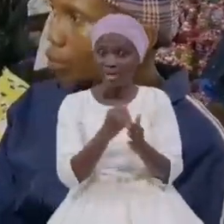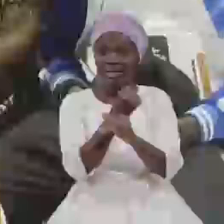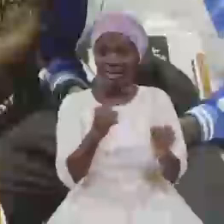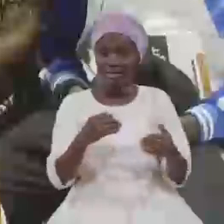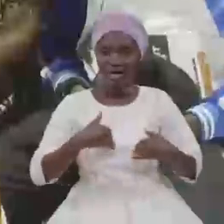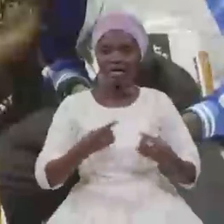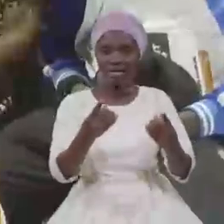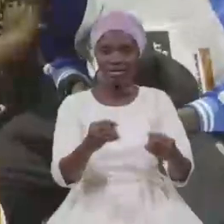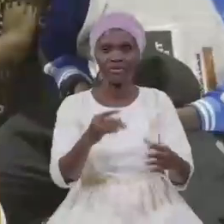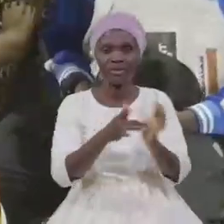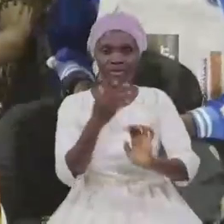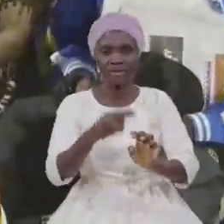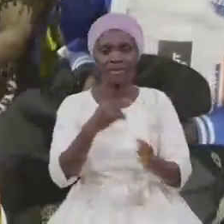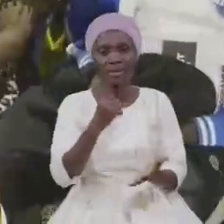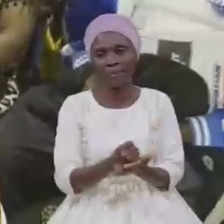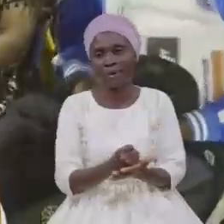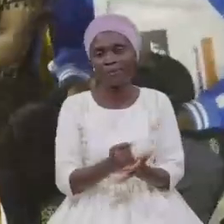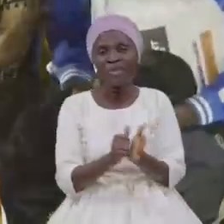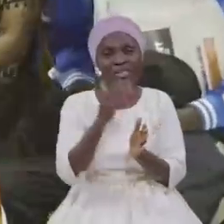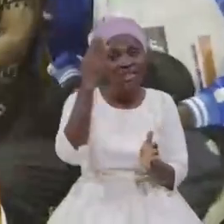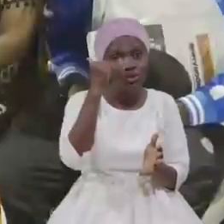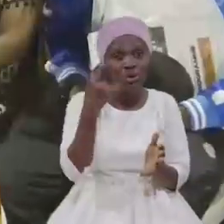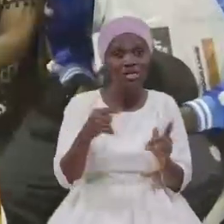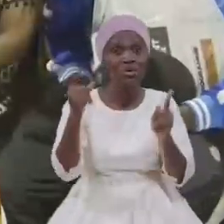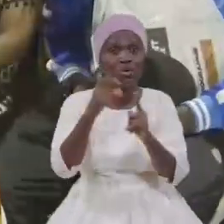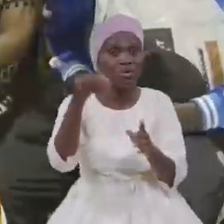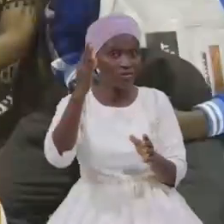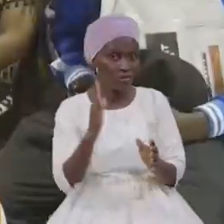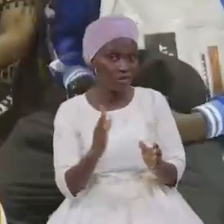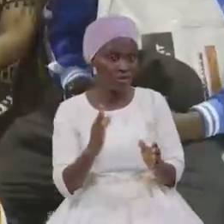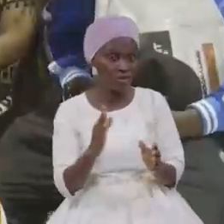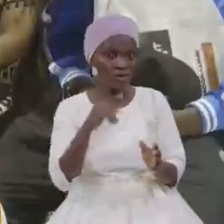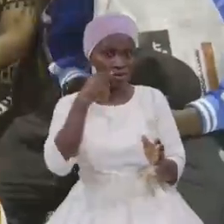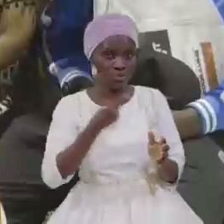come. That's why the word of God says in Isaiah